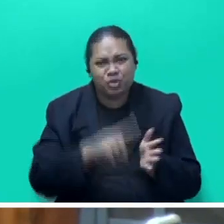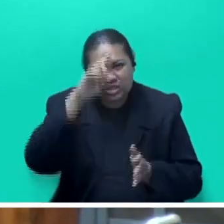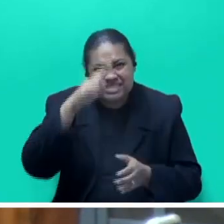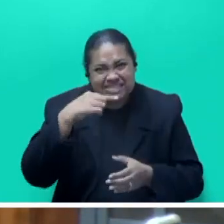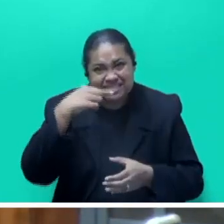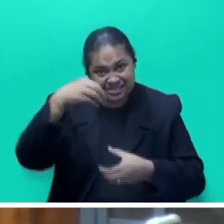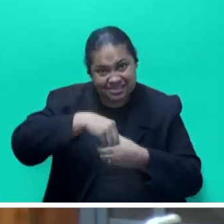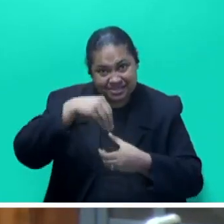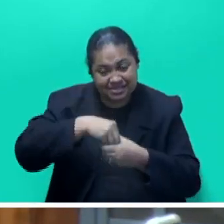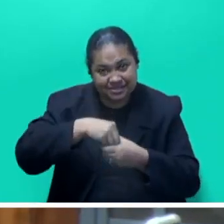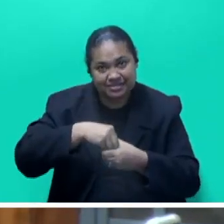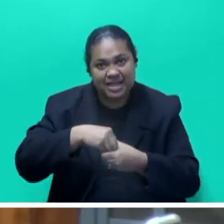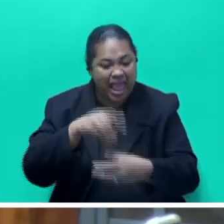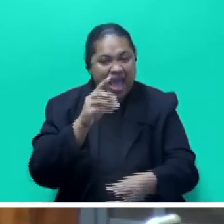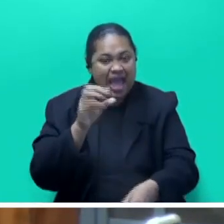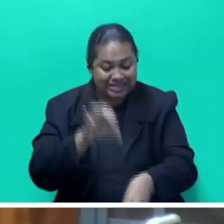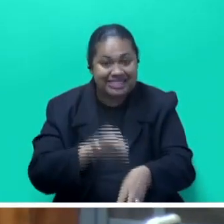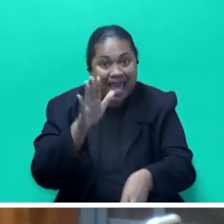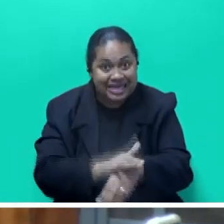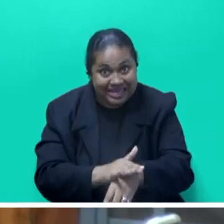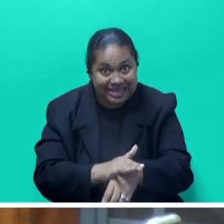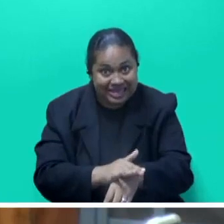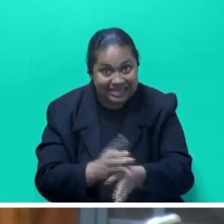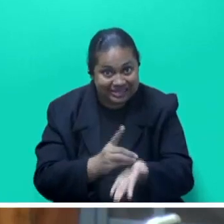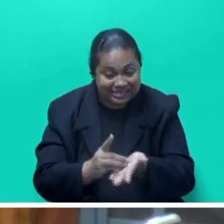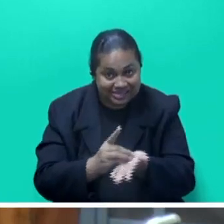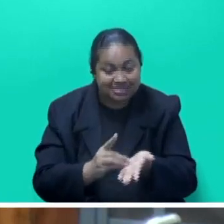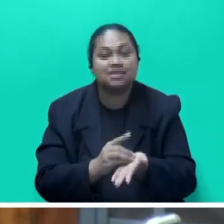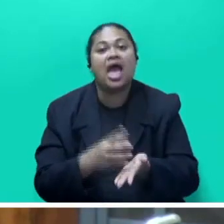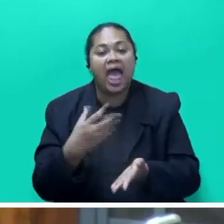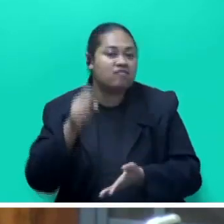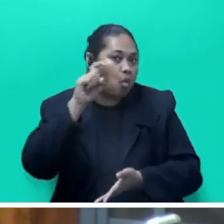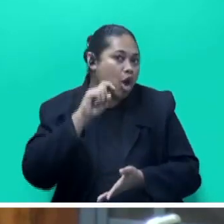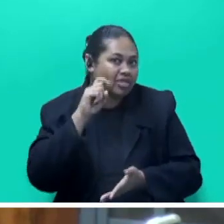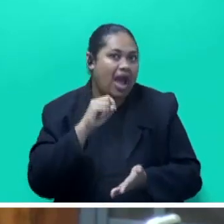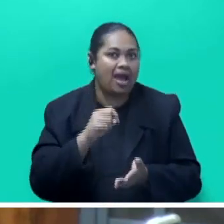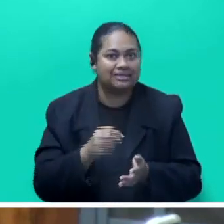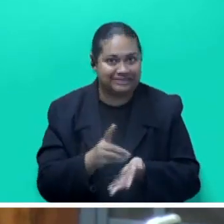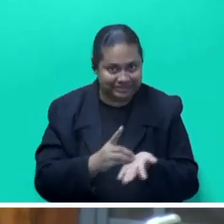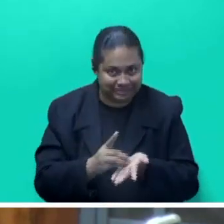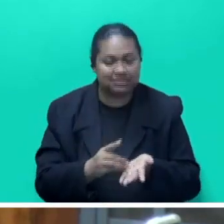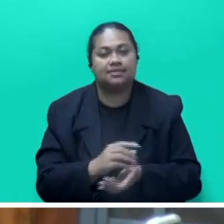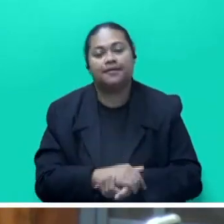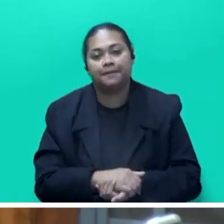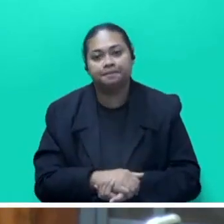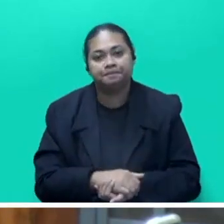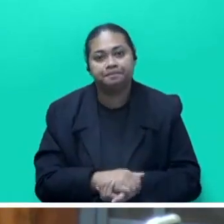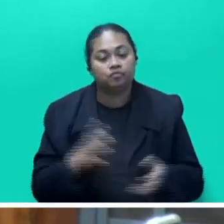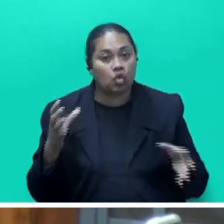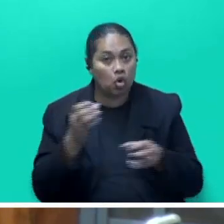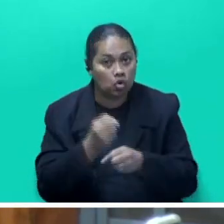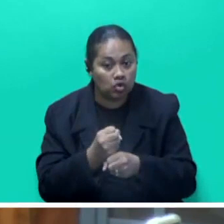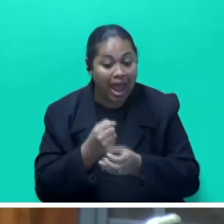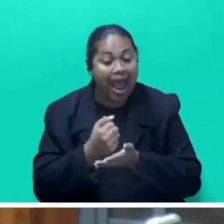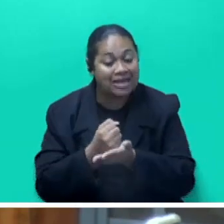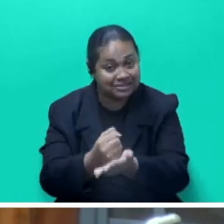in the country has recorded its first death this past week from leptospirosis. To conclude, Mr. Speaker, sir, this assistance